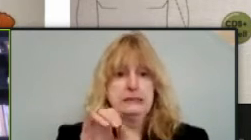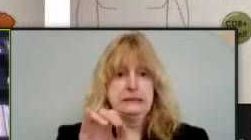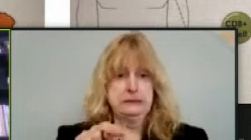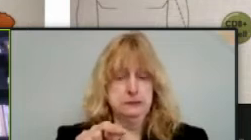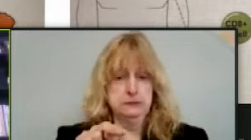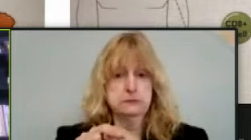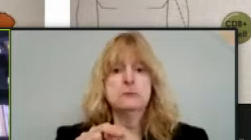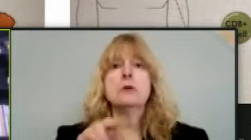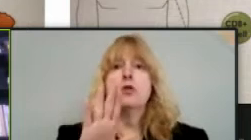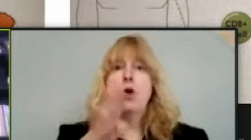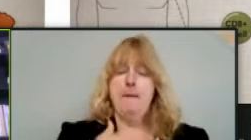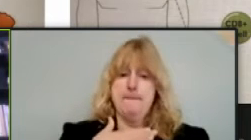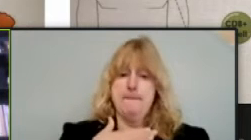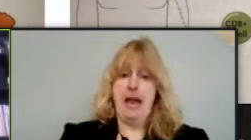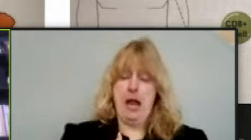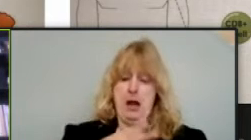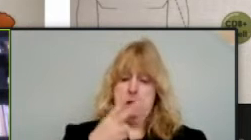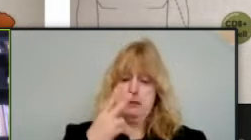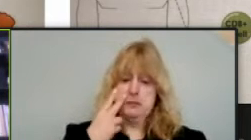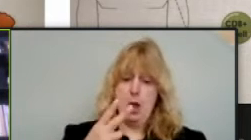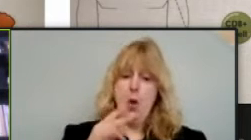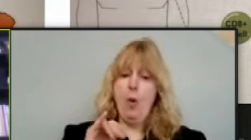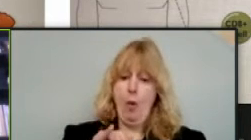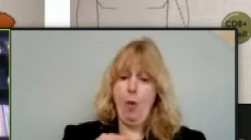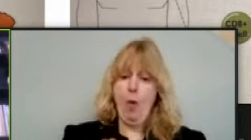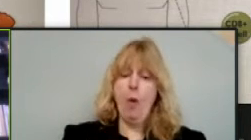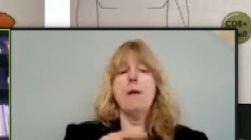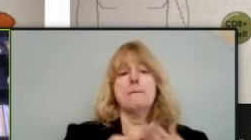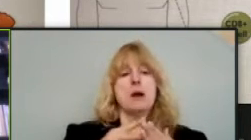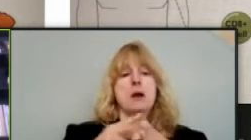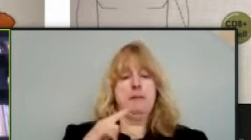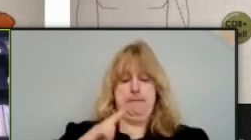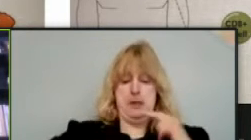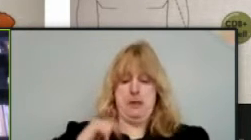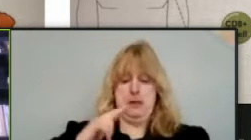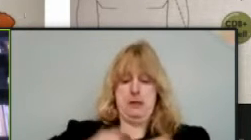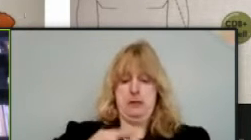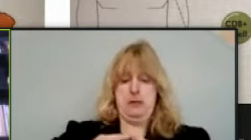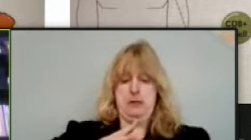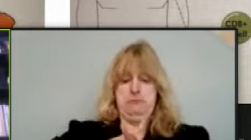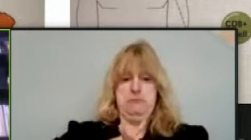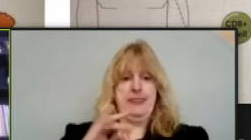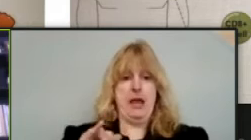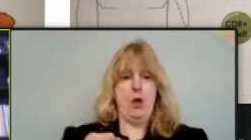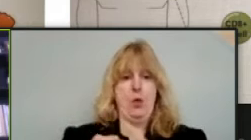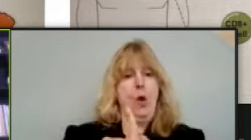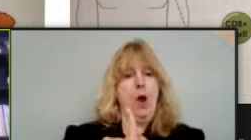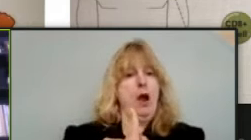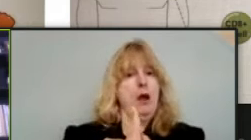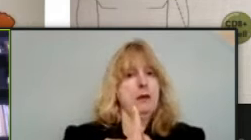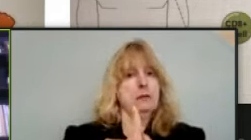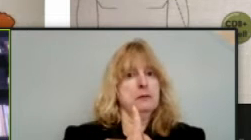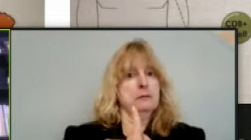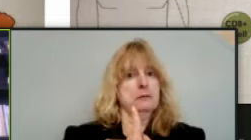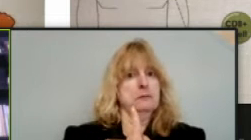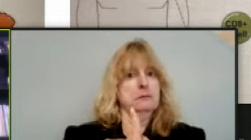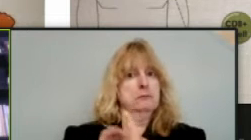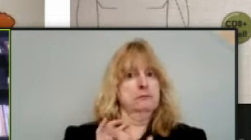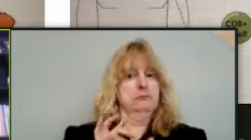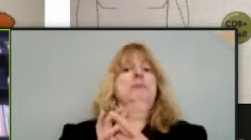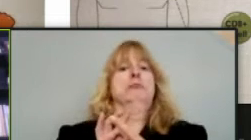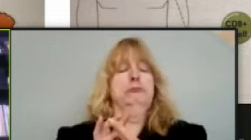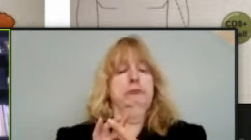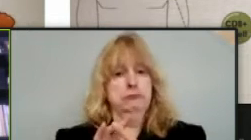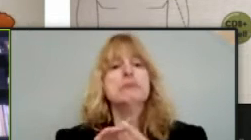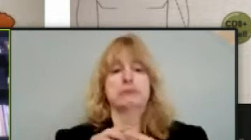sees that and makes an immune response or defense against that one viral protein expressed on your own cells. So it goes